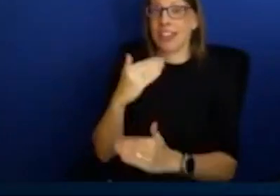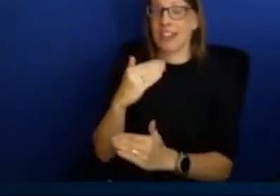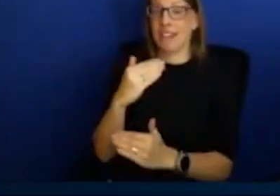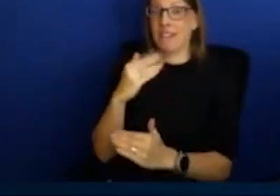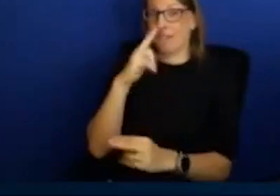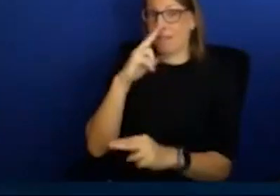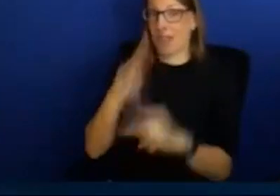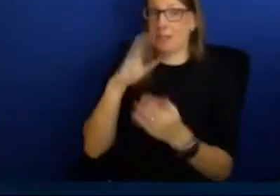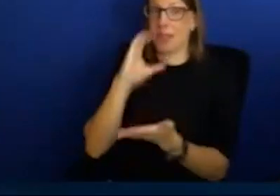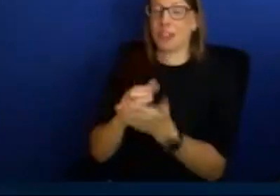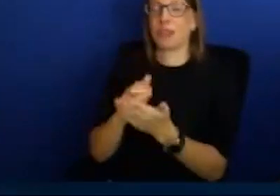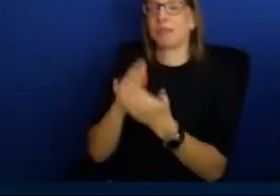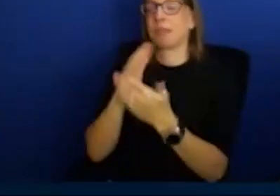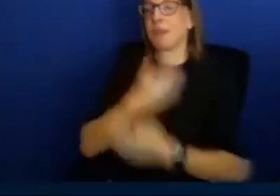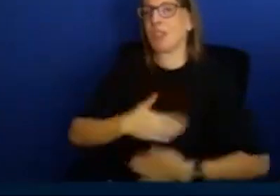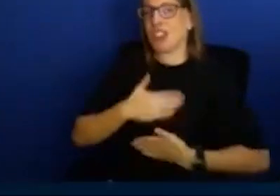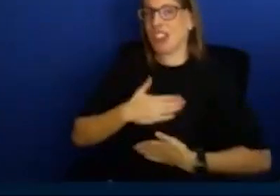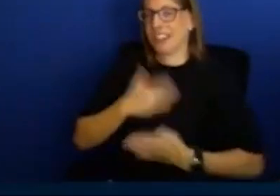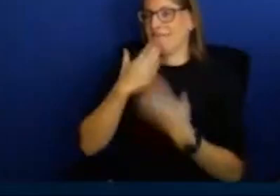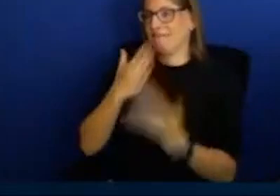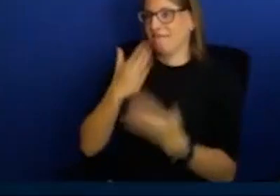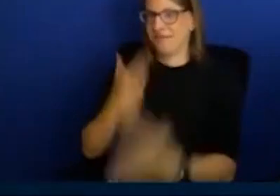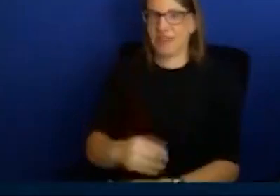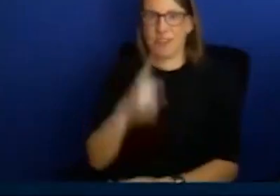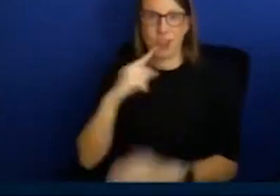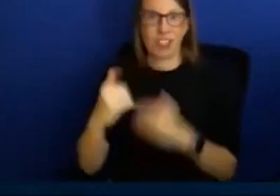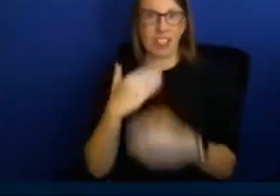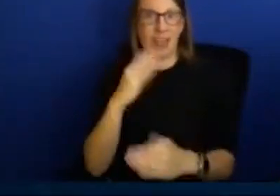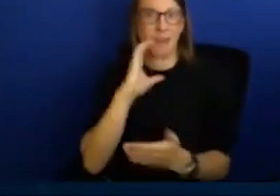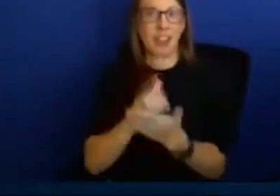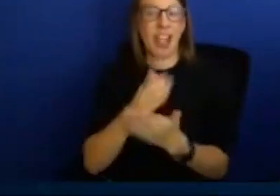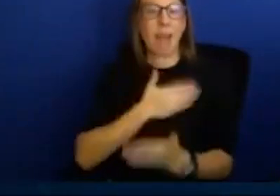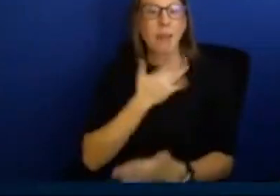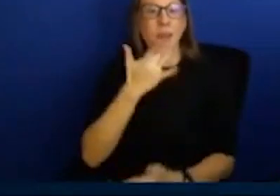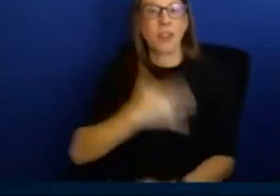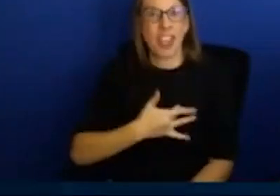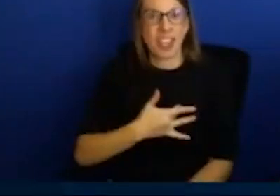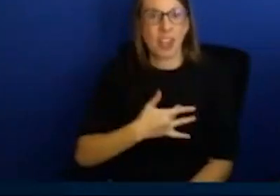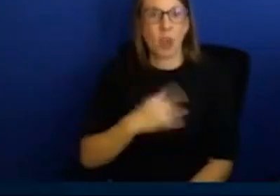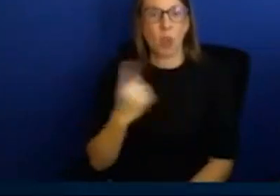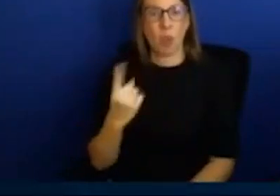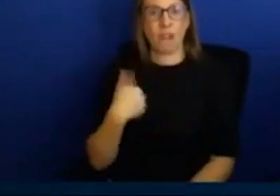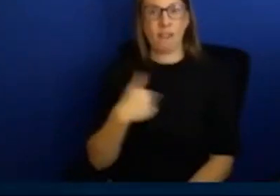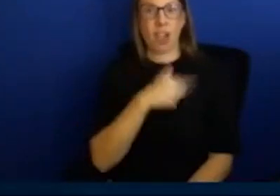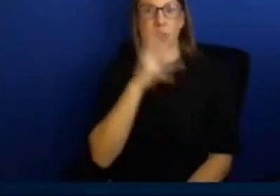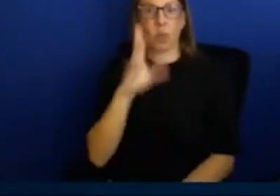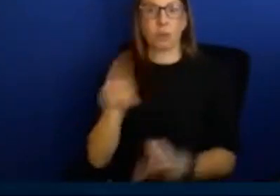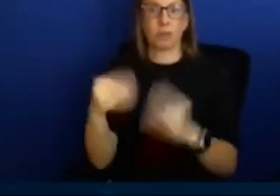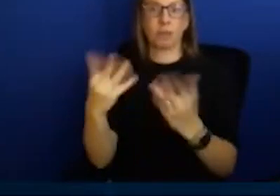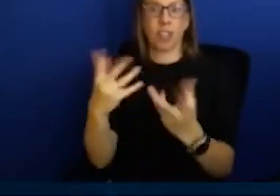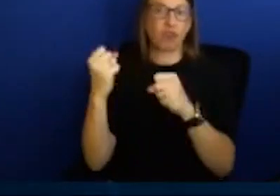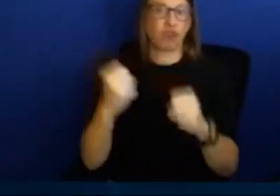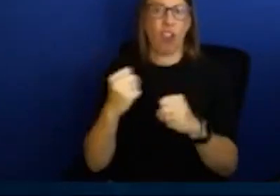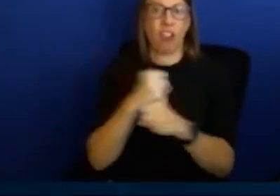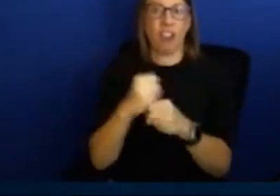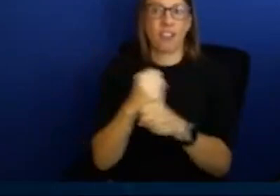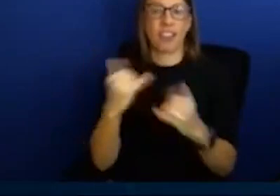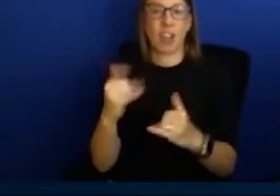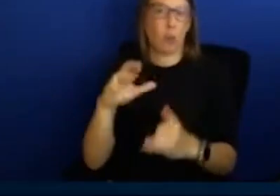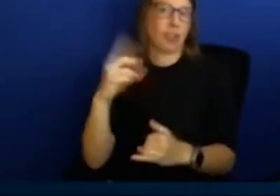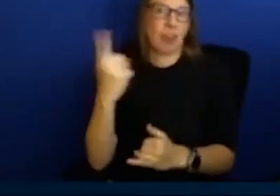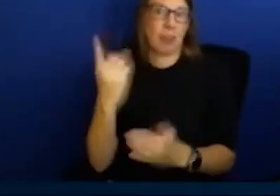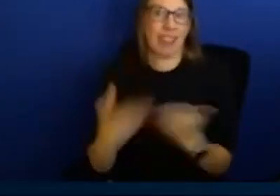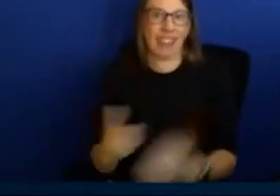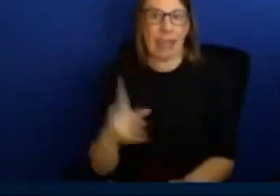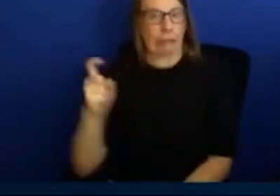I appreciate that very, very much. Yes, thank Happy you. birthday to you. One of us will be getting you a strong coffee or something today. So I definitely need it. I hear